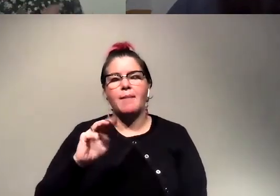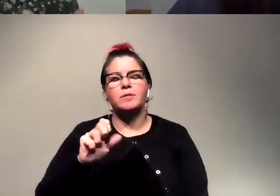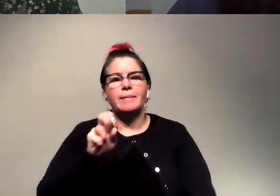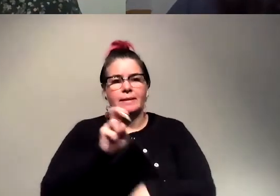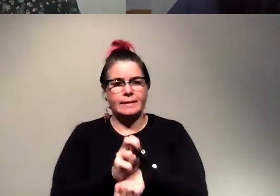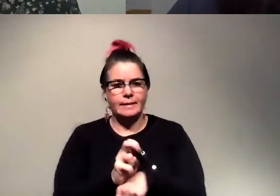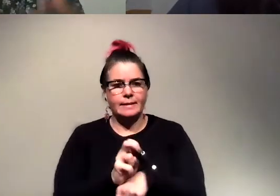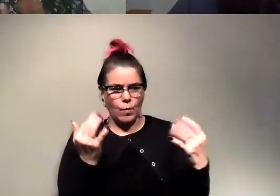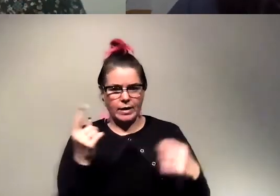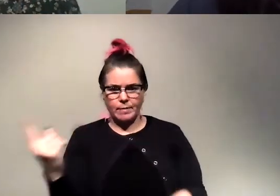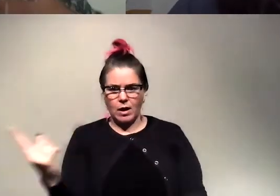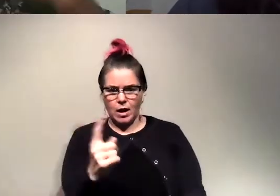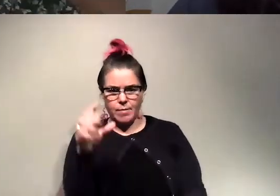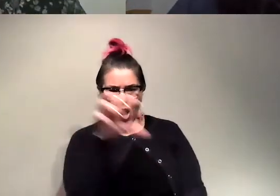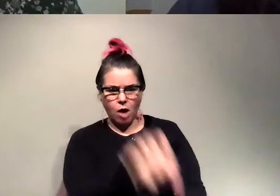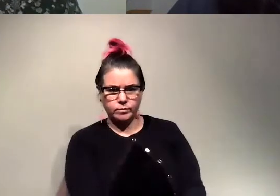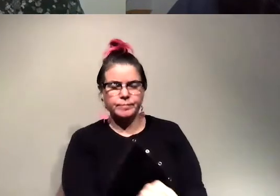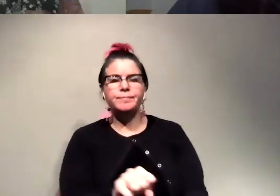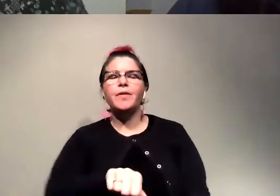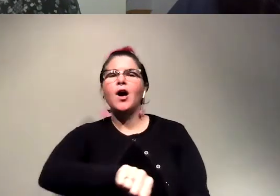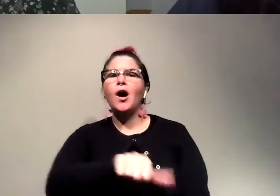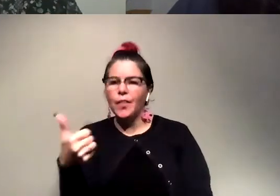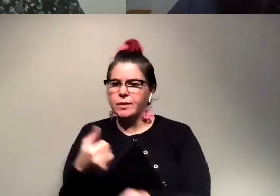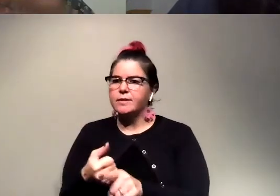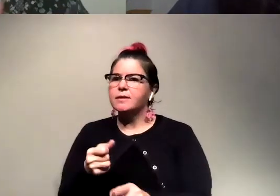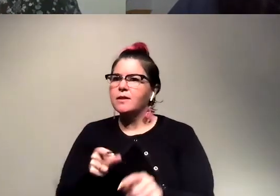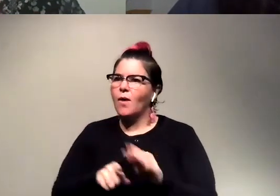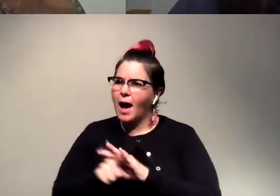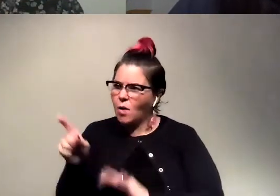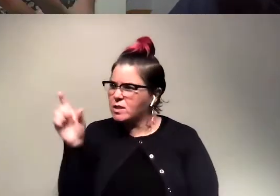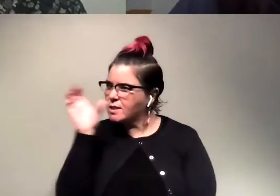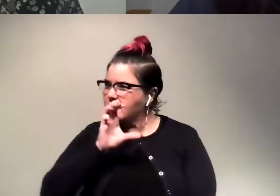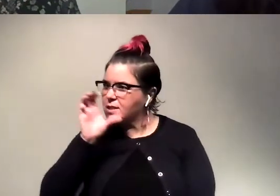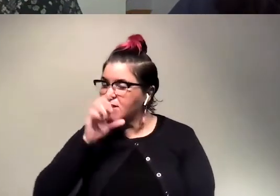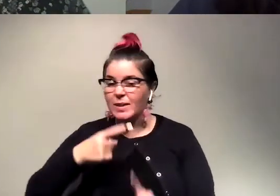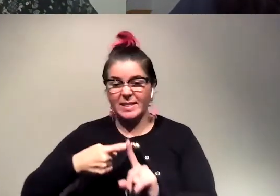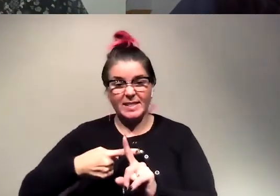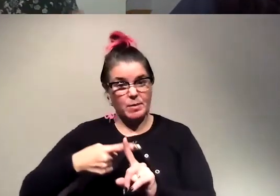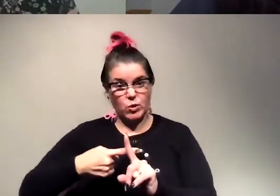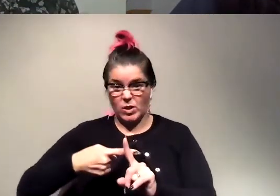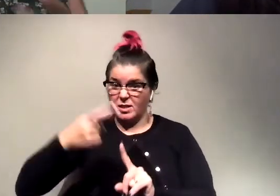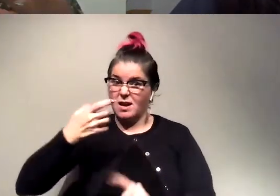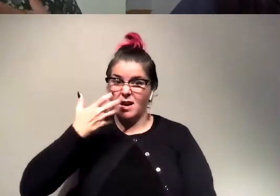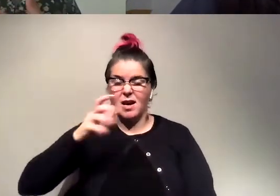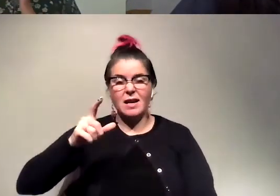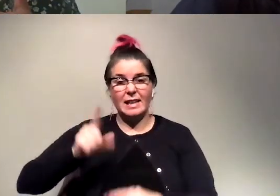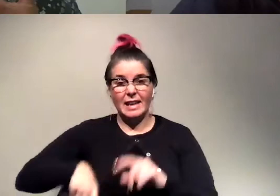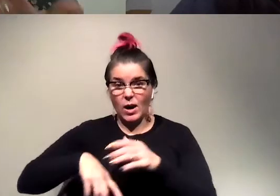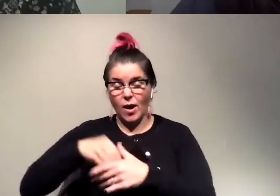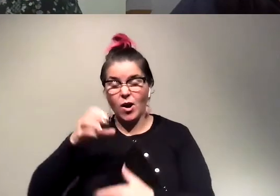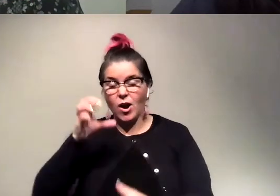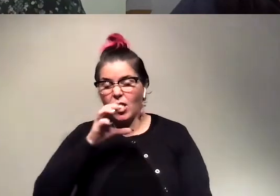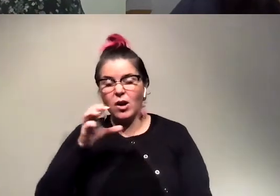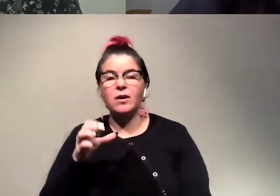for something to come to them, but others go out and look for things. If it's at a temperature where they can't go out and look for it, then they're more likely